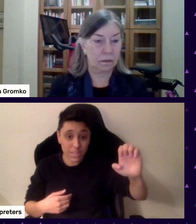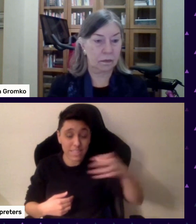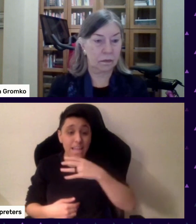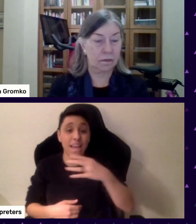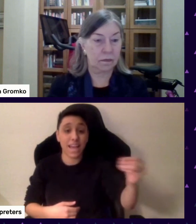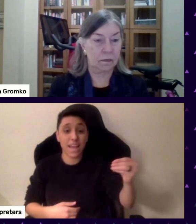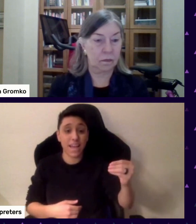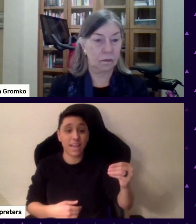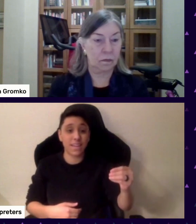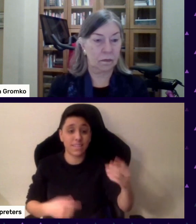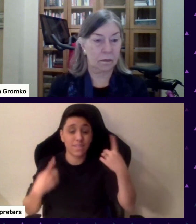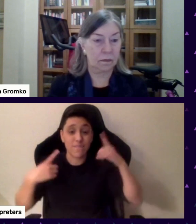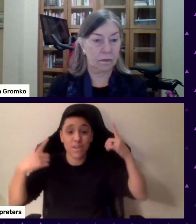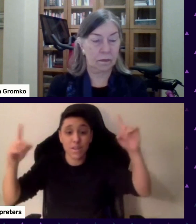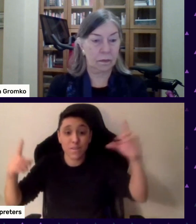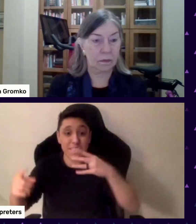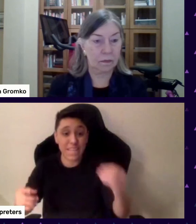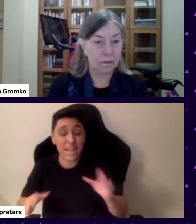amazing, I